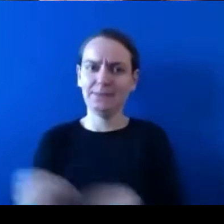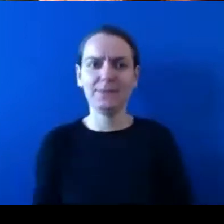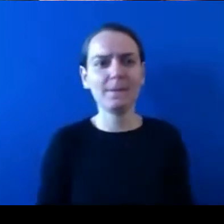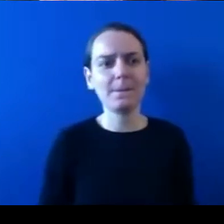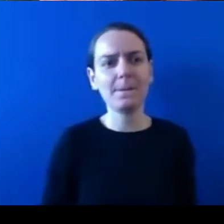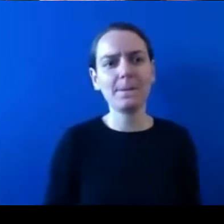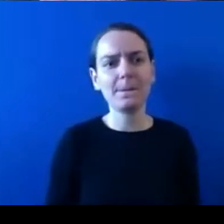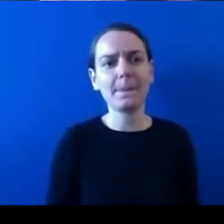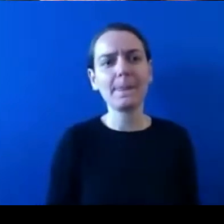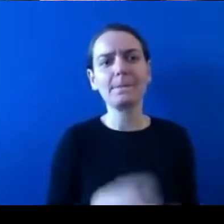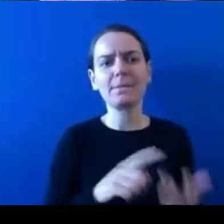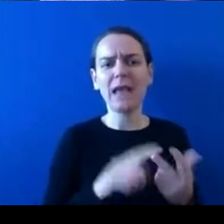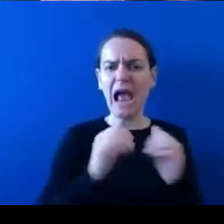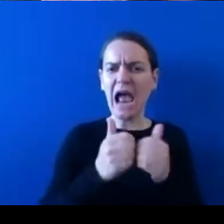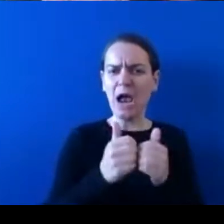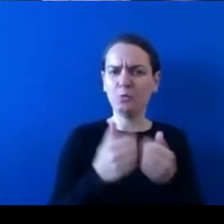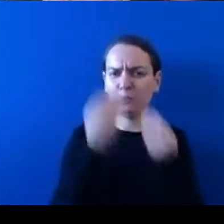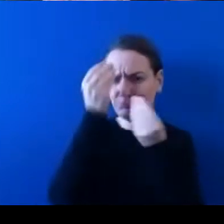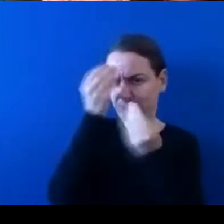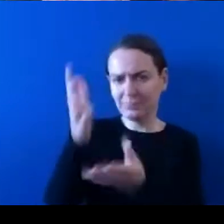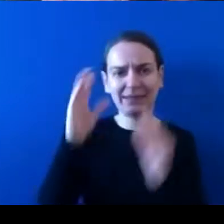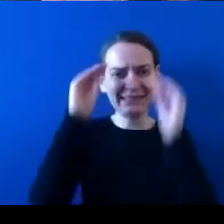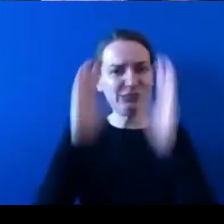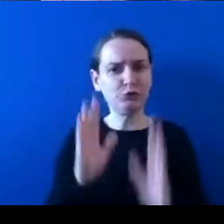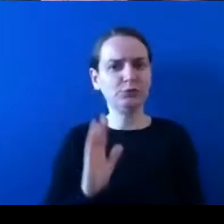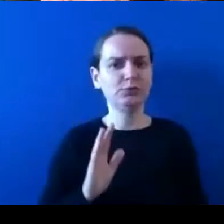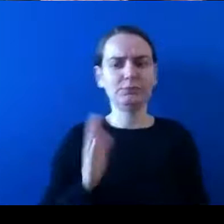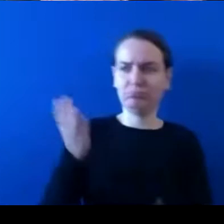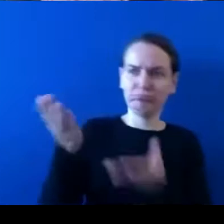best communication for any one of them?